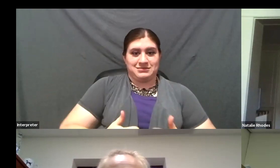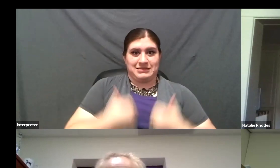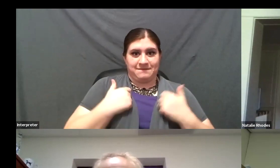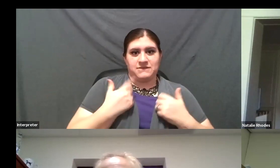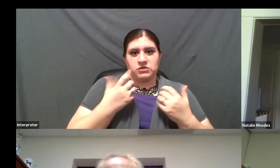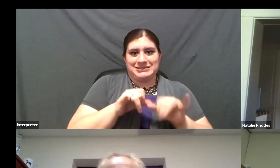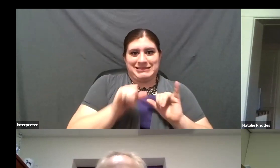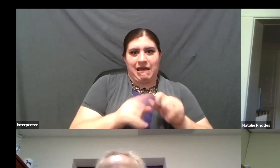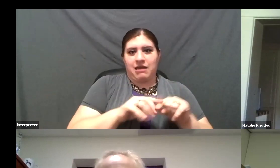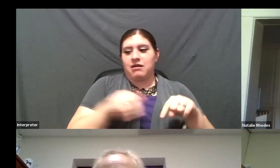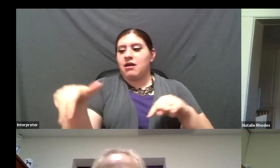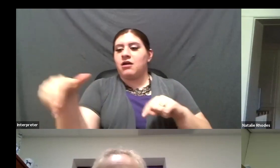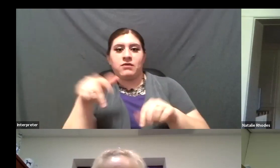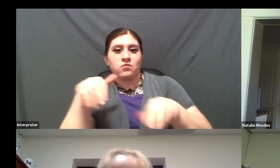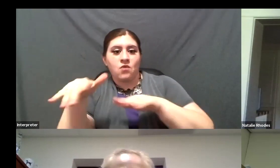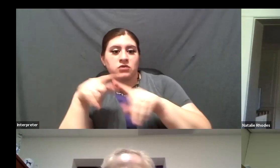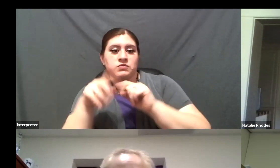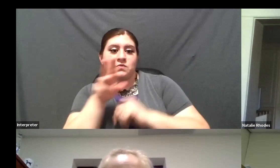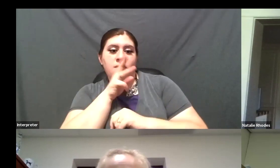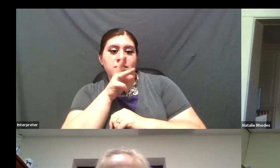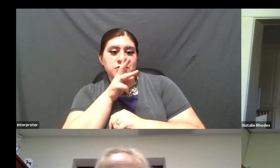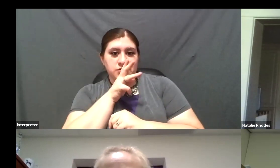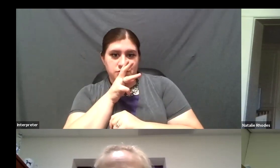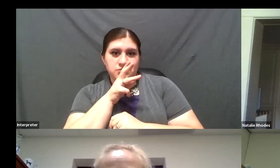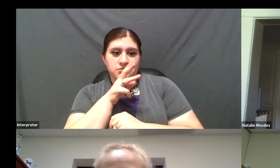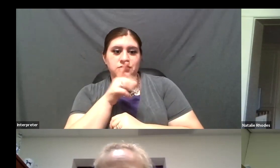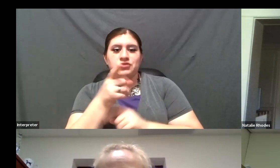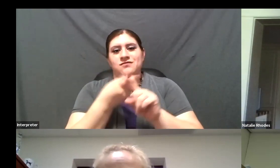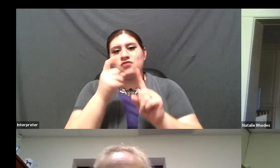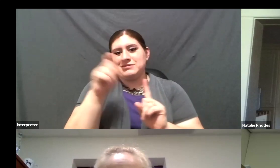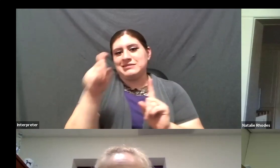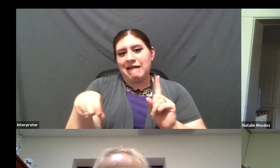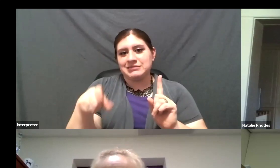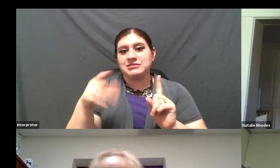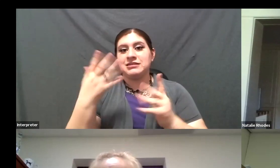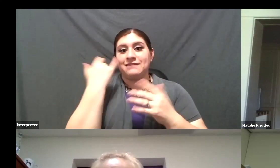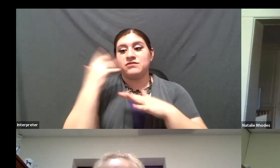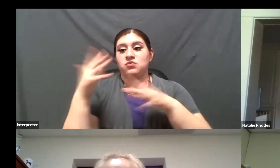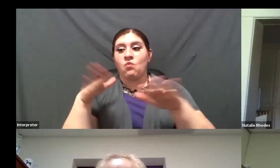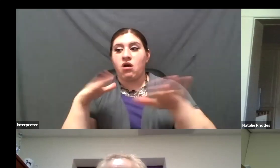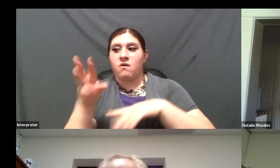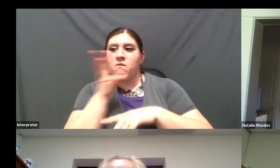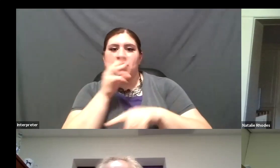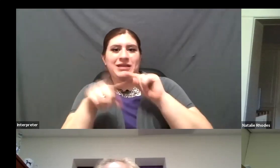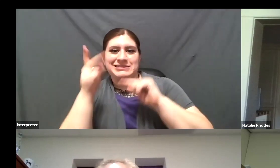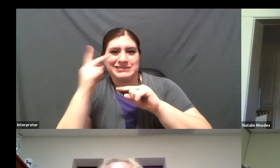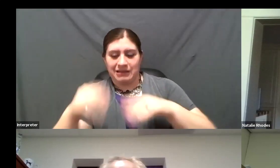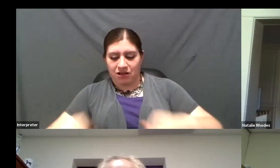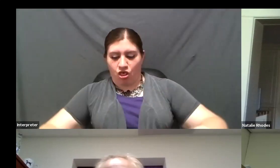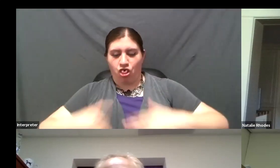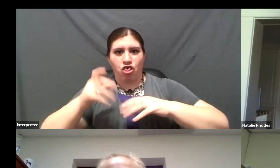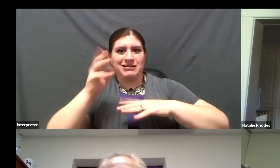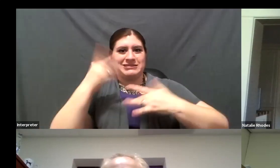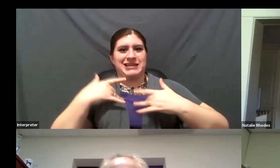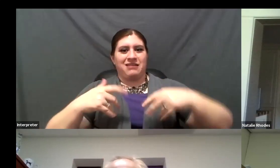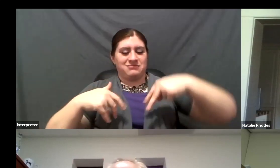in the water. If you guys are from Texas here and you ever walk out in the water, you can't ever see your feet once you get in the